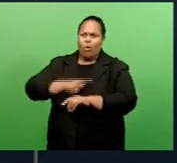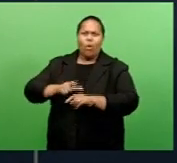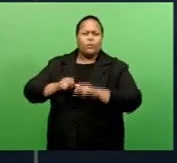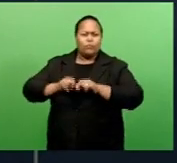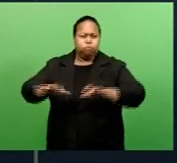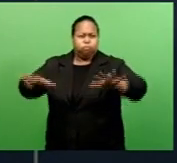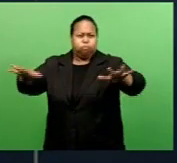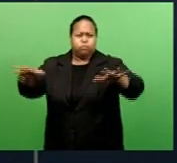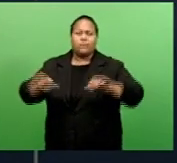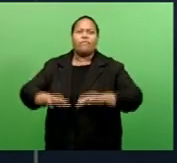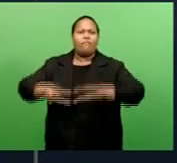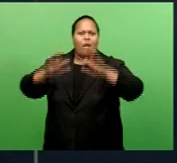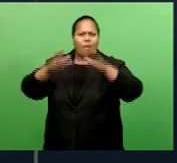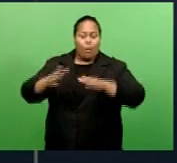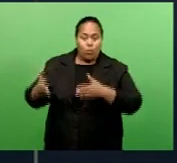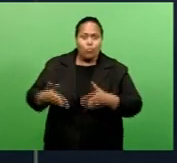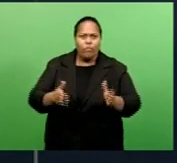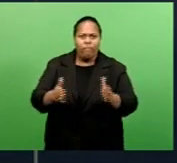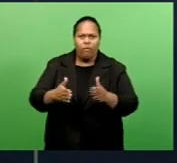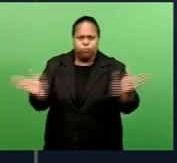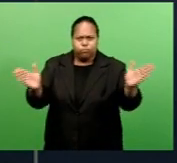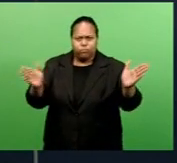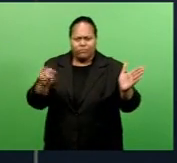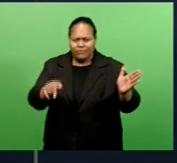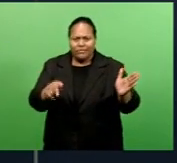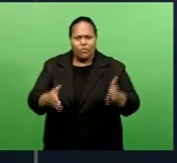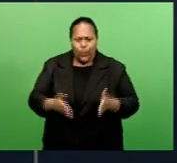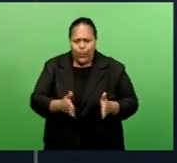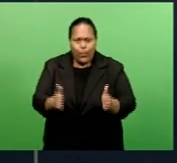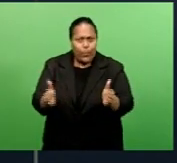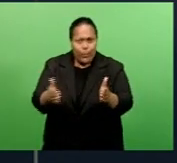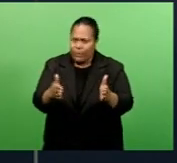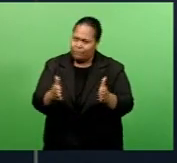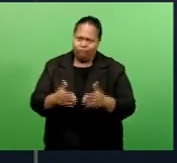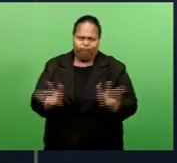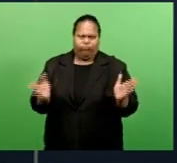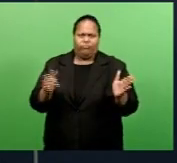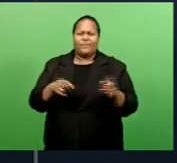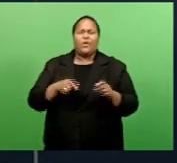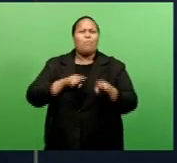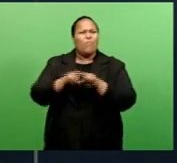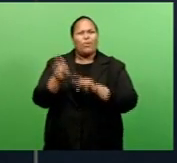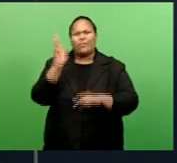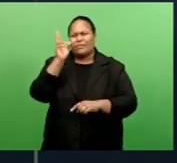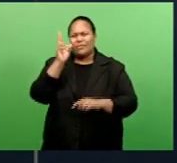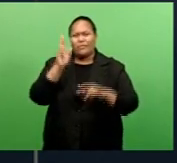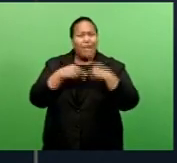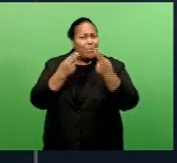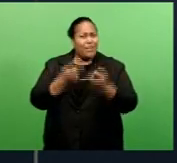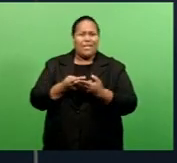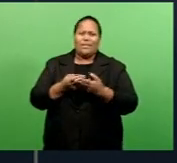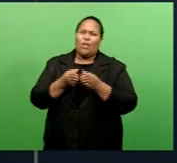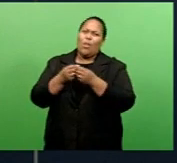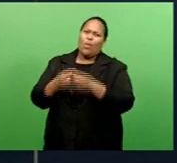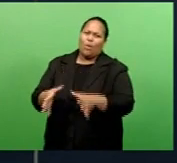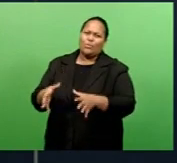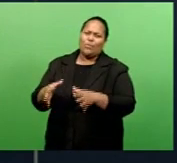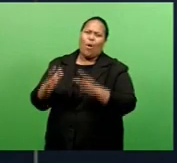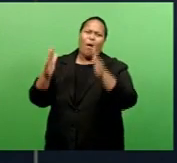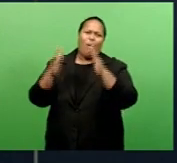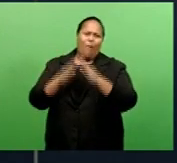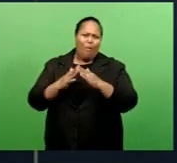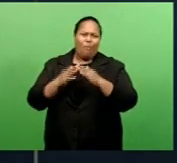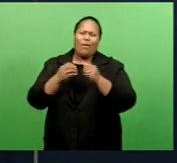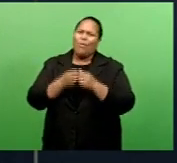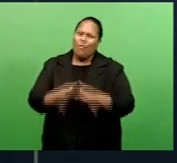the Bangata River burst its bank earlier today. Many families lost their belongings and some their homes. One